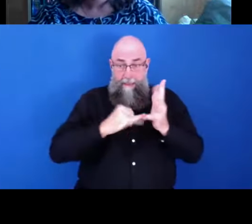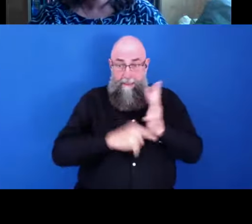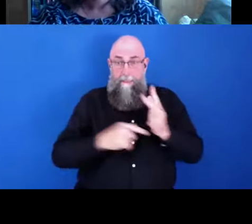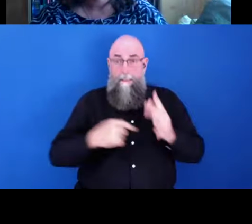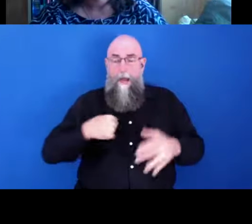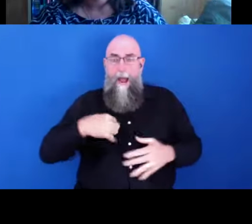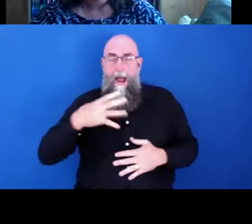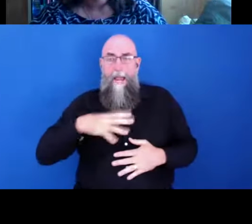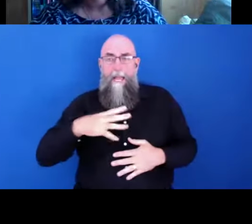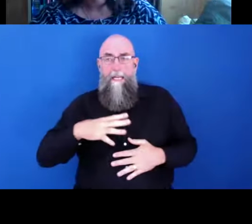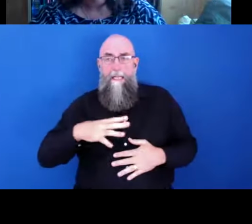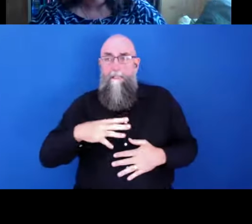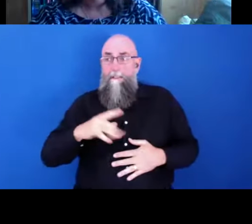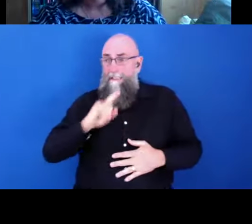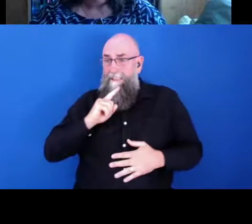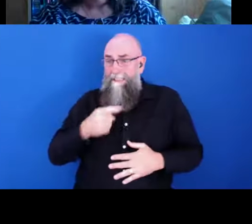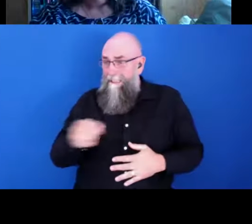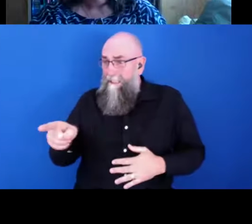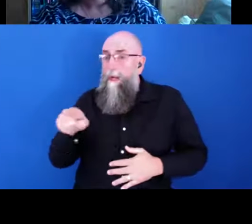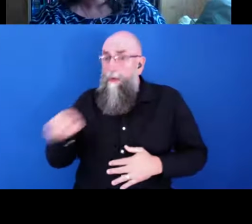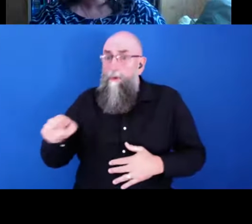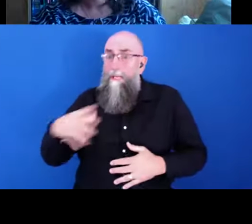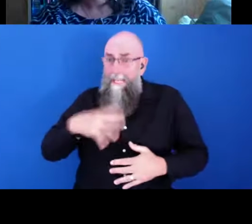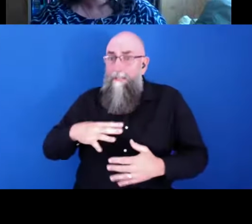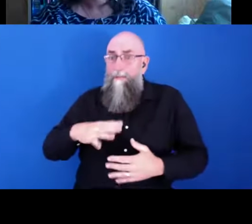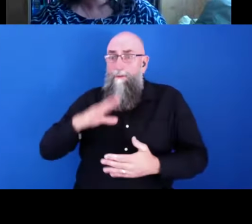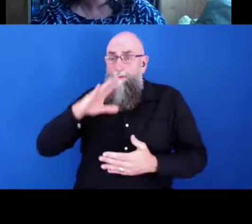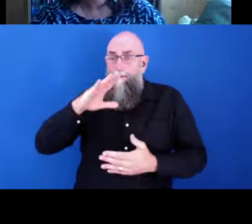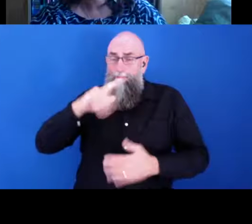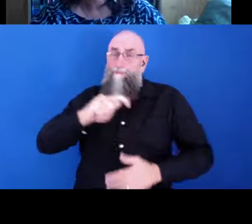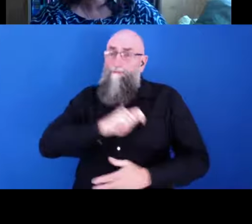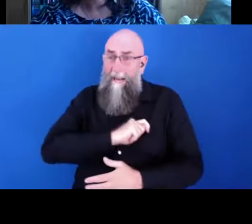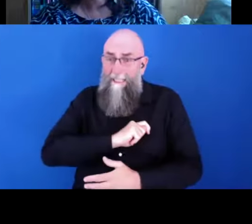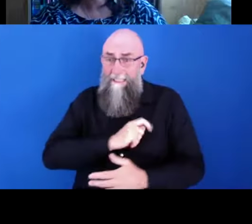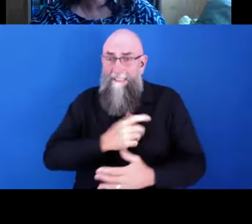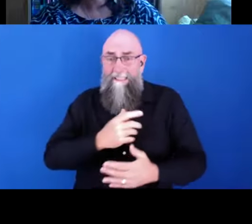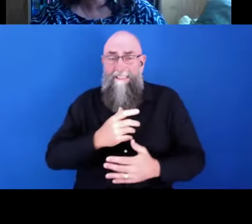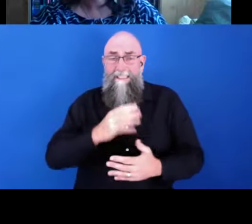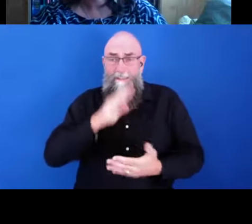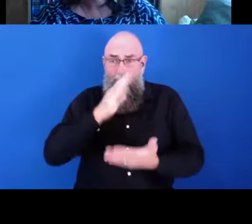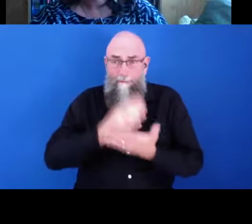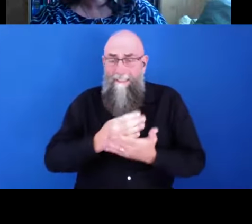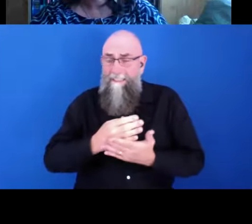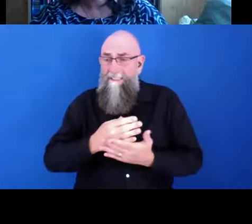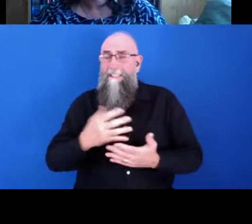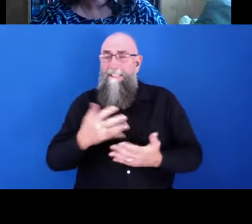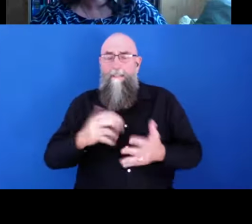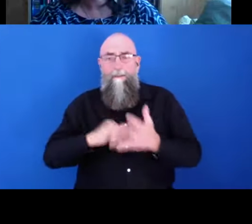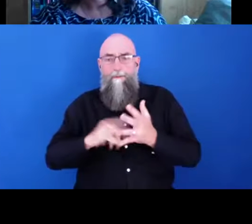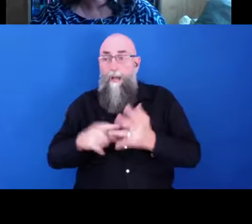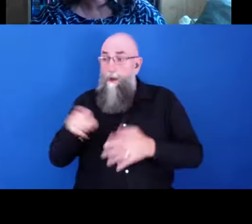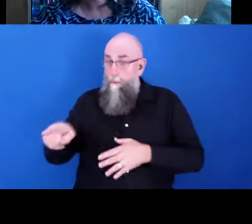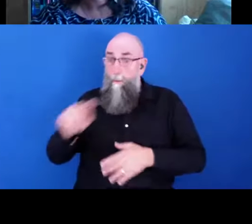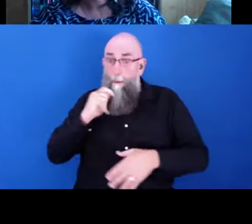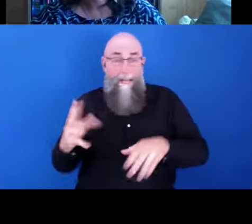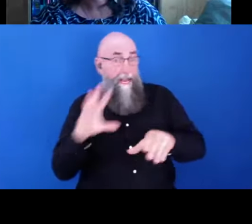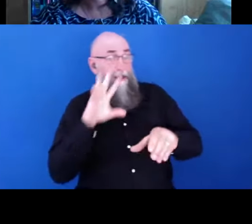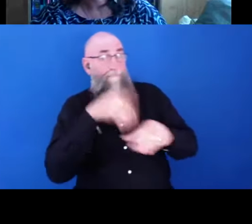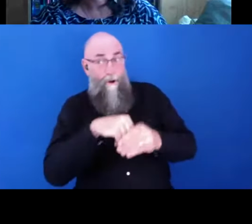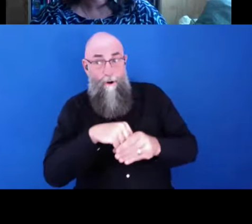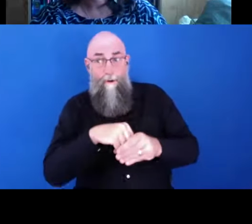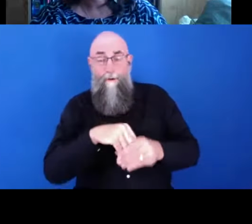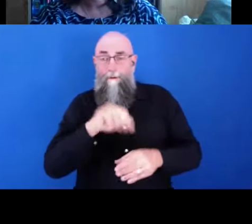need to trust us and here are the people who are going to be involved. And so I'm just like incredibly grateful for that. But what that meant was we could have, you